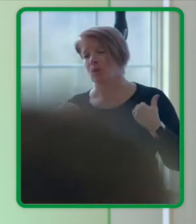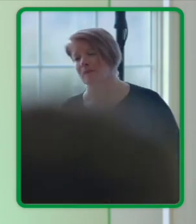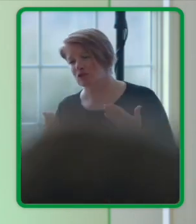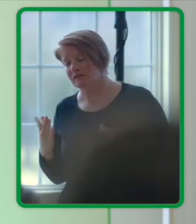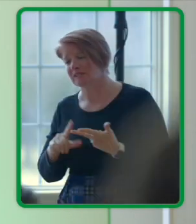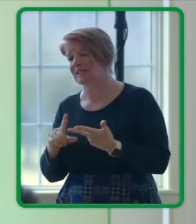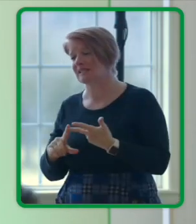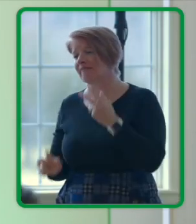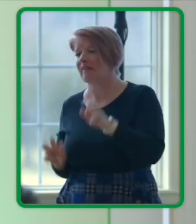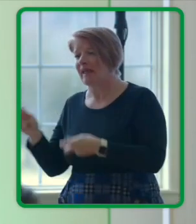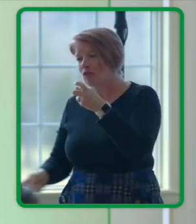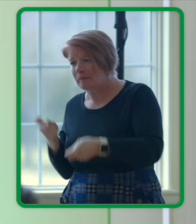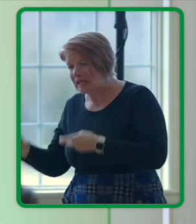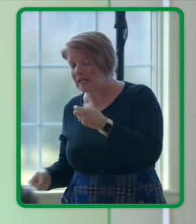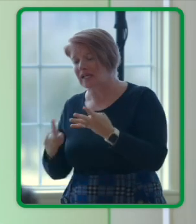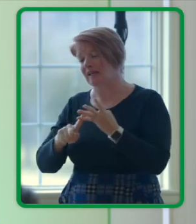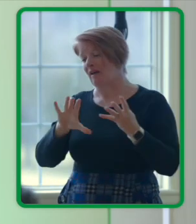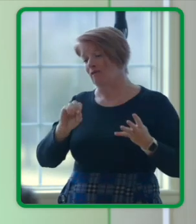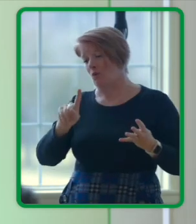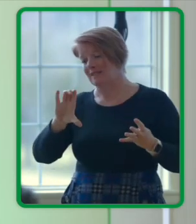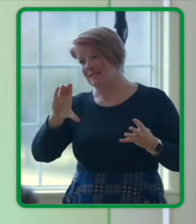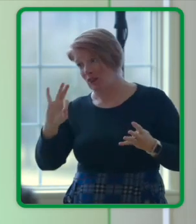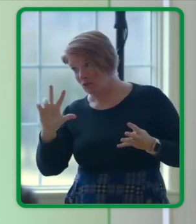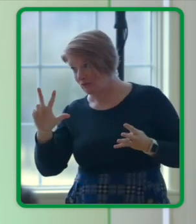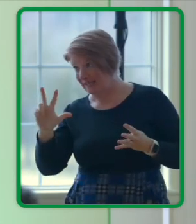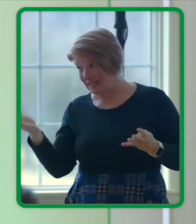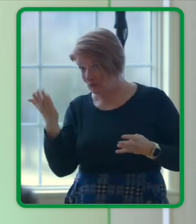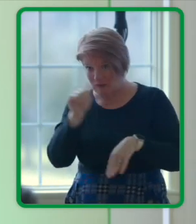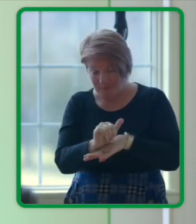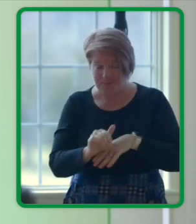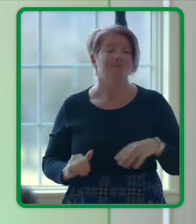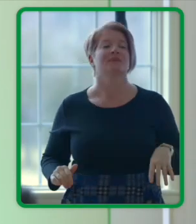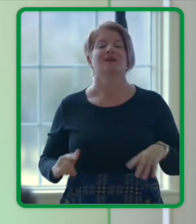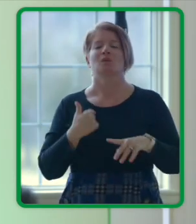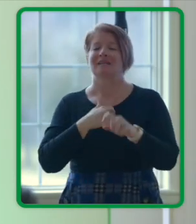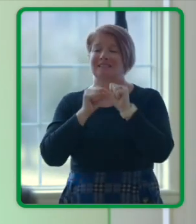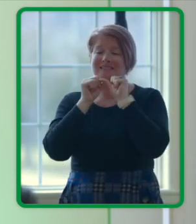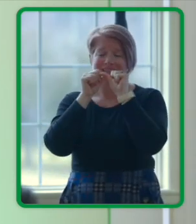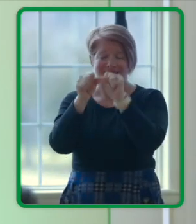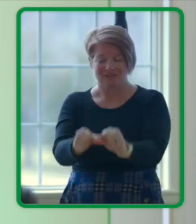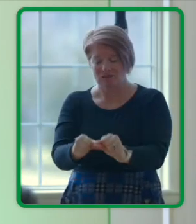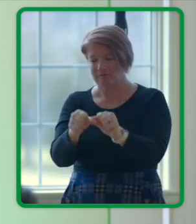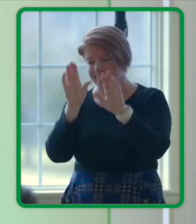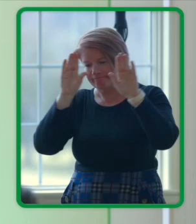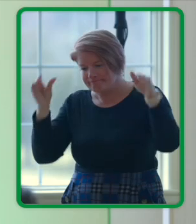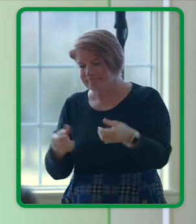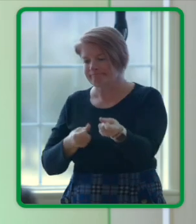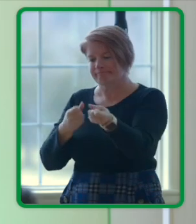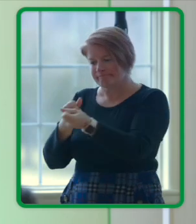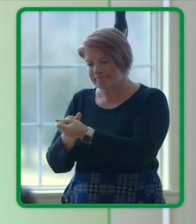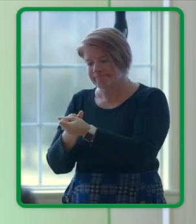services, philanthropy, every 501c3 that's represented here tonight, we continue to keep our attention and support on